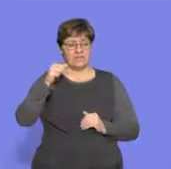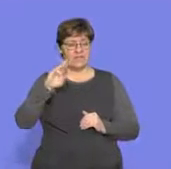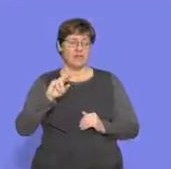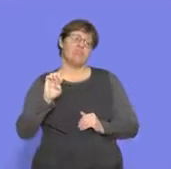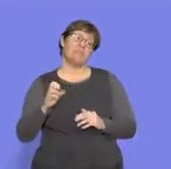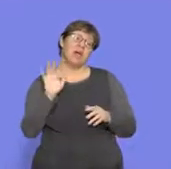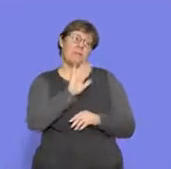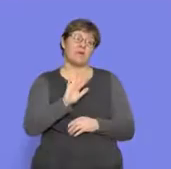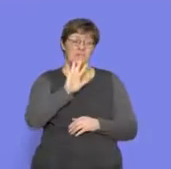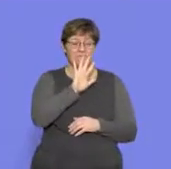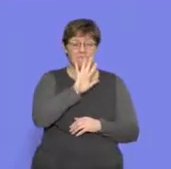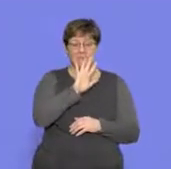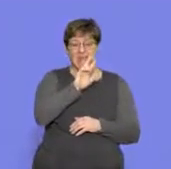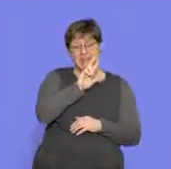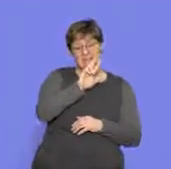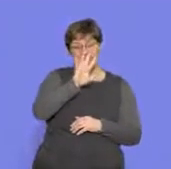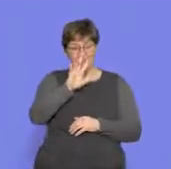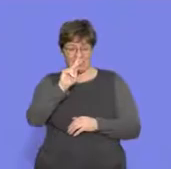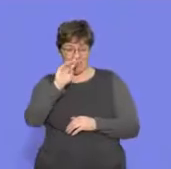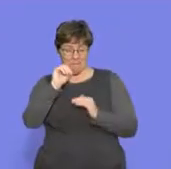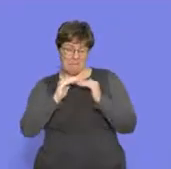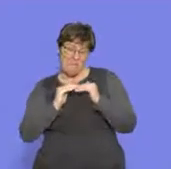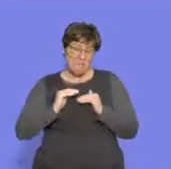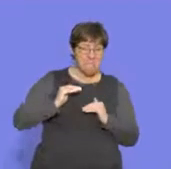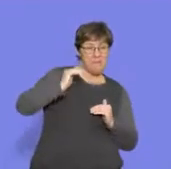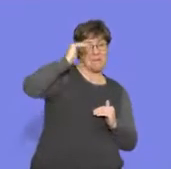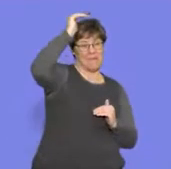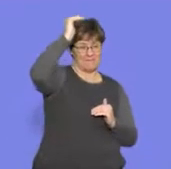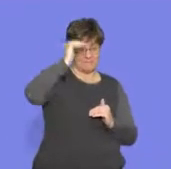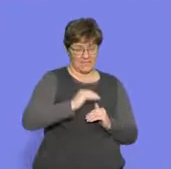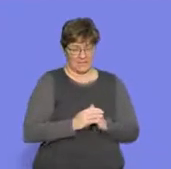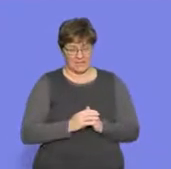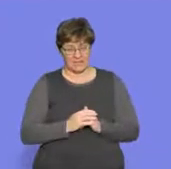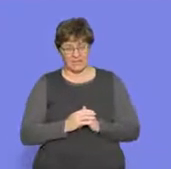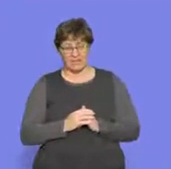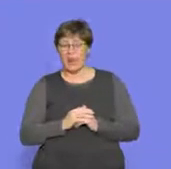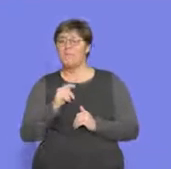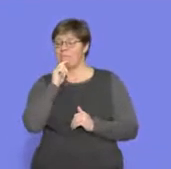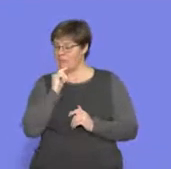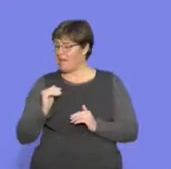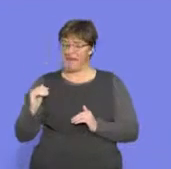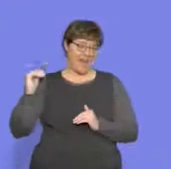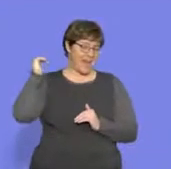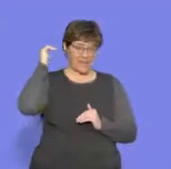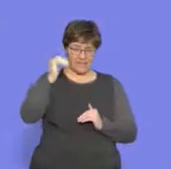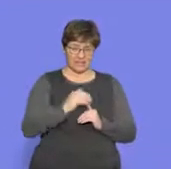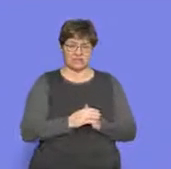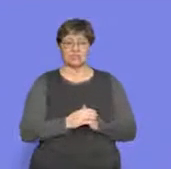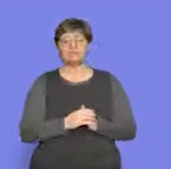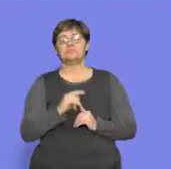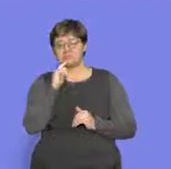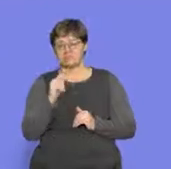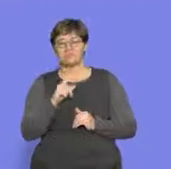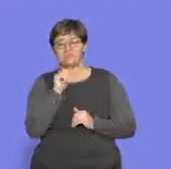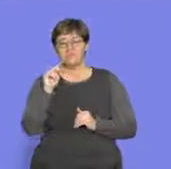about 85 kilometers above sea level. So if we were to move 85 kilometers above sea level, that's significantly high, we will move